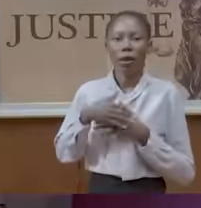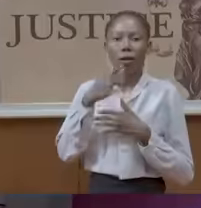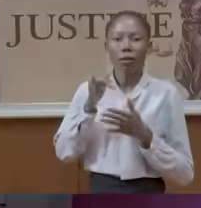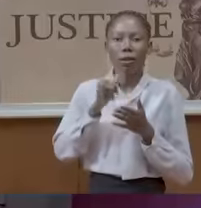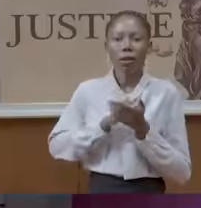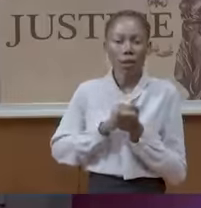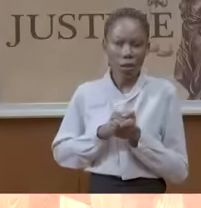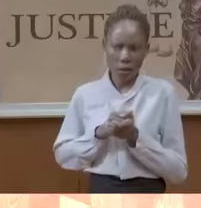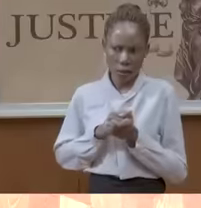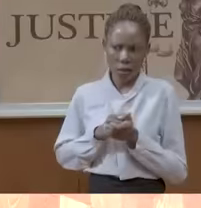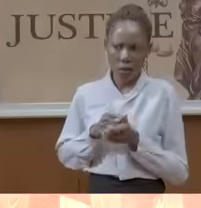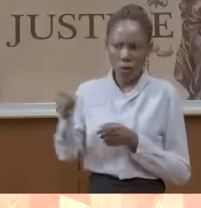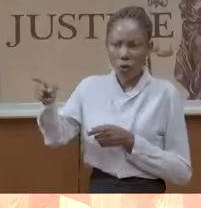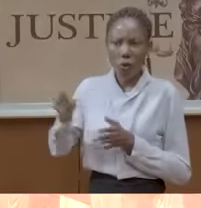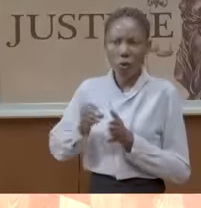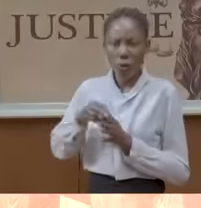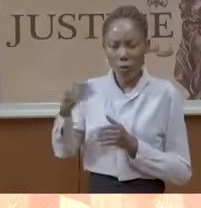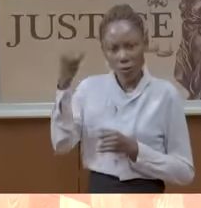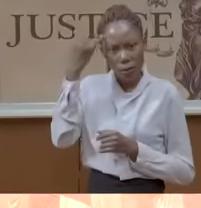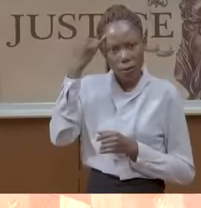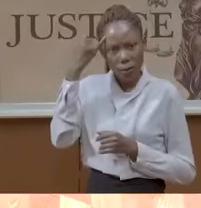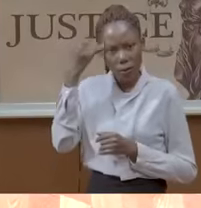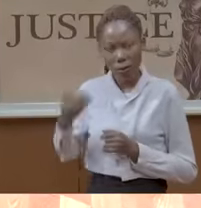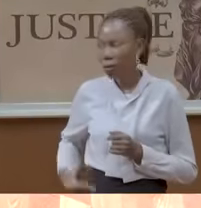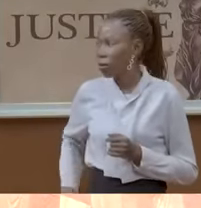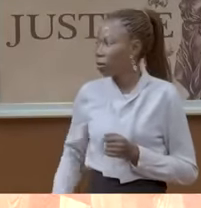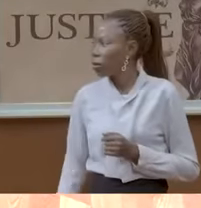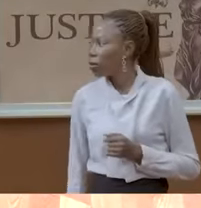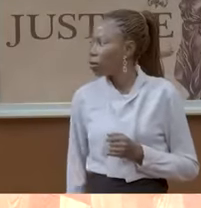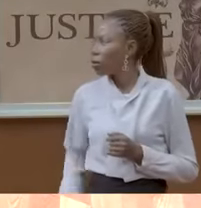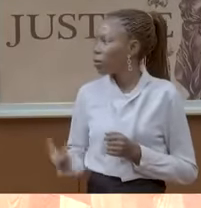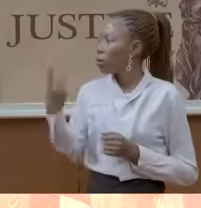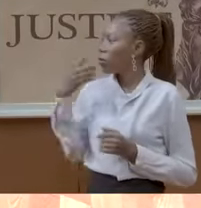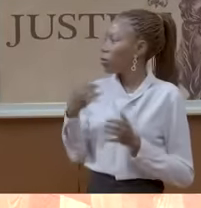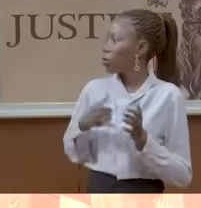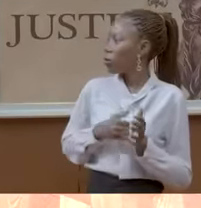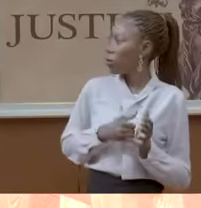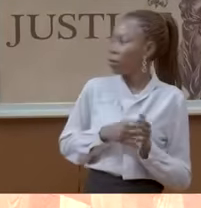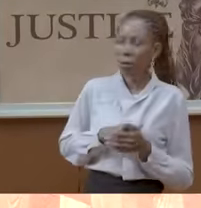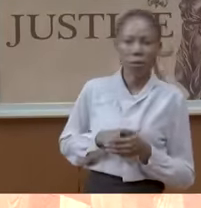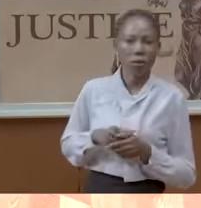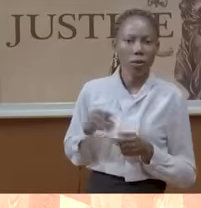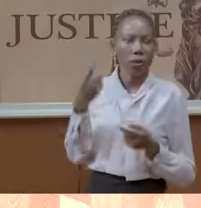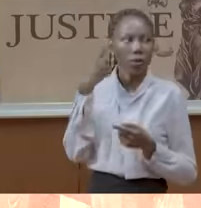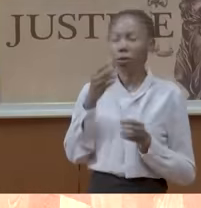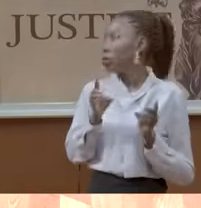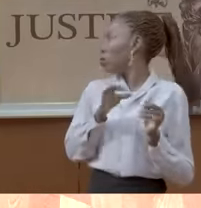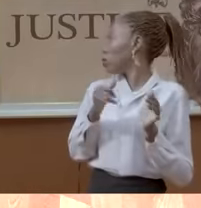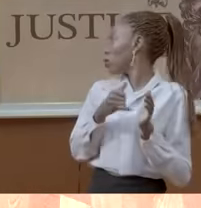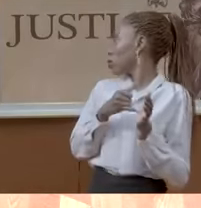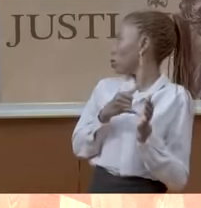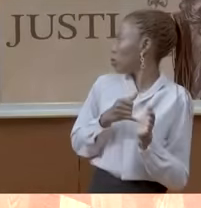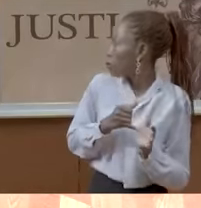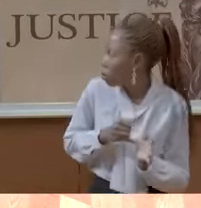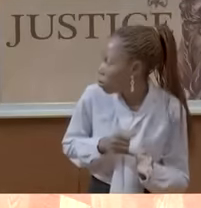to Mr. James, a short man. Took the trouser here and got a bigger t-shirt to cover up. I